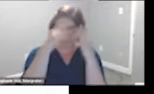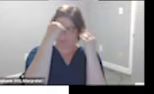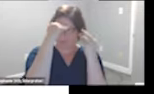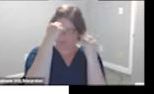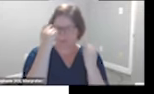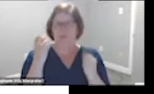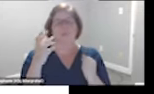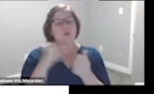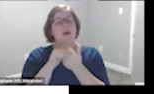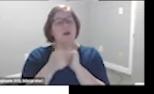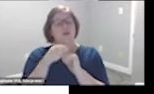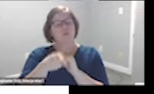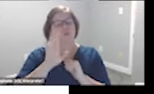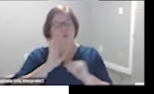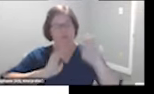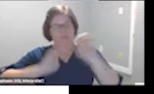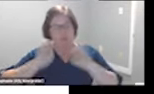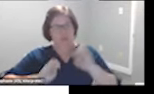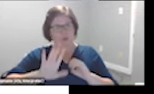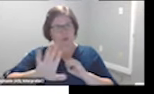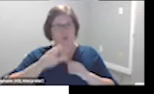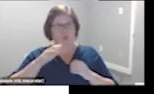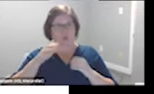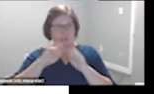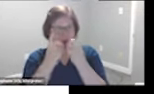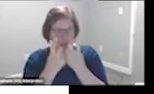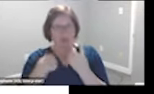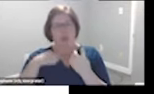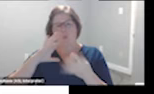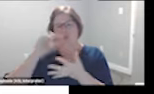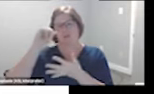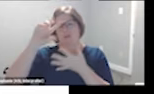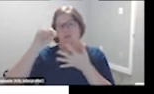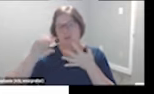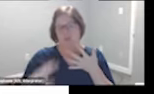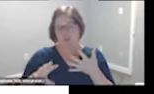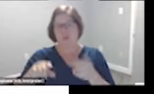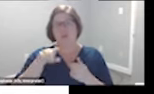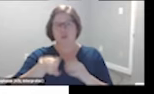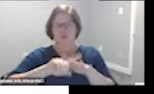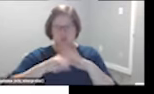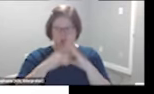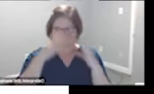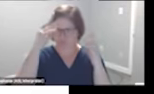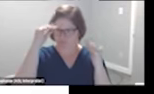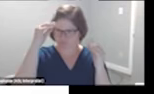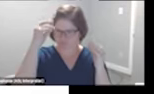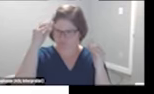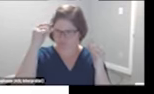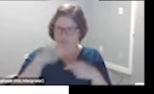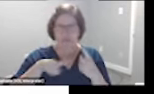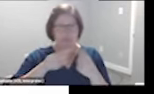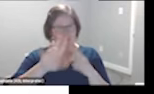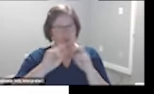to show some basic questions in the next 4 slides. These questions are meant to help you take stock of your department's current